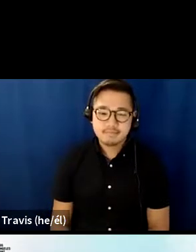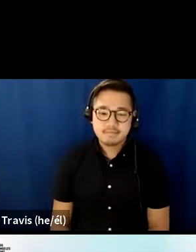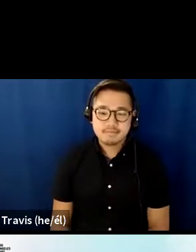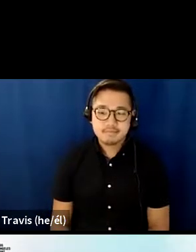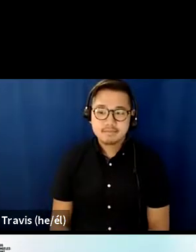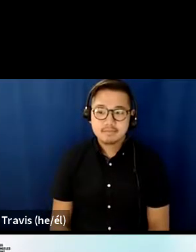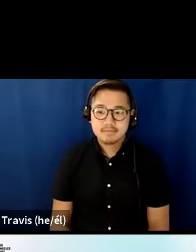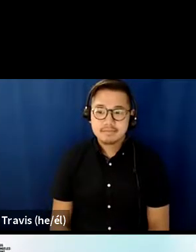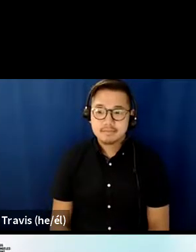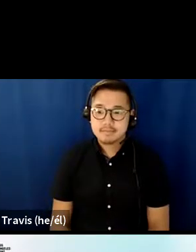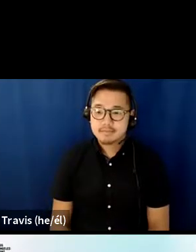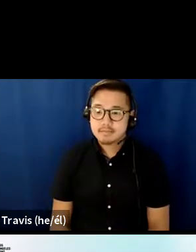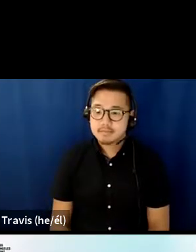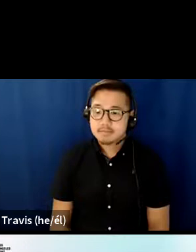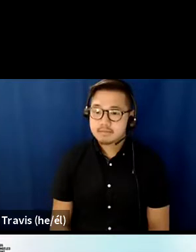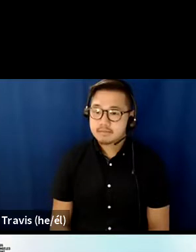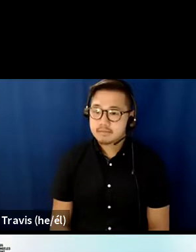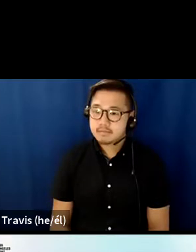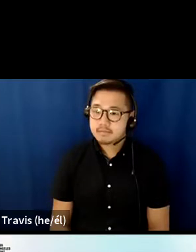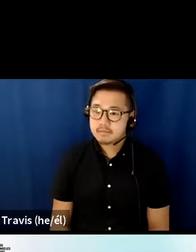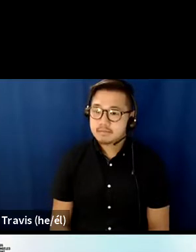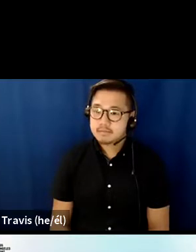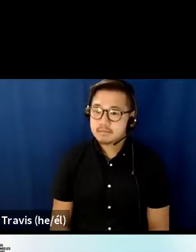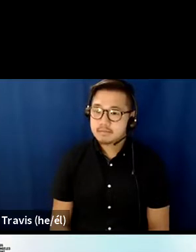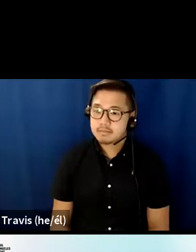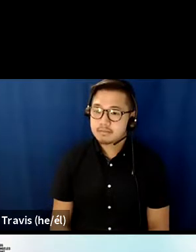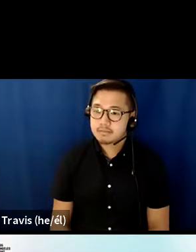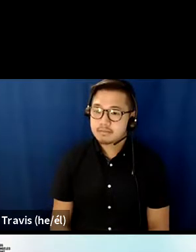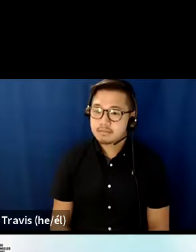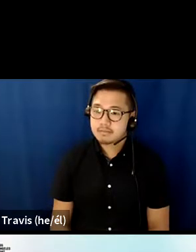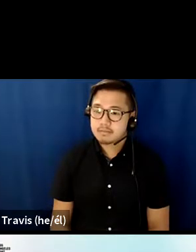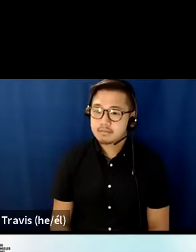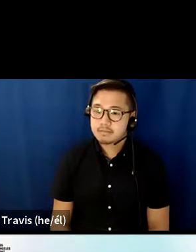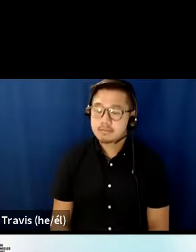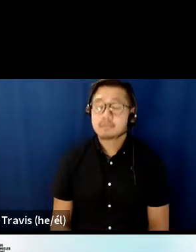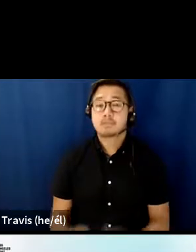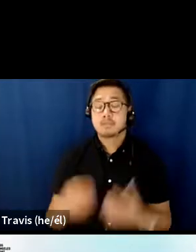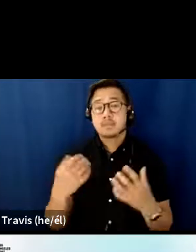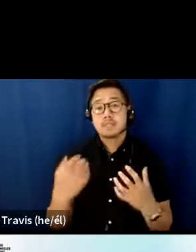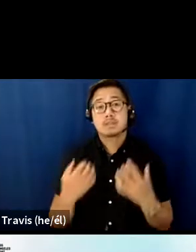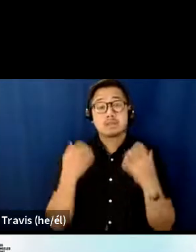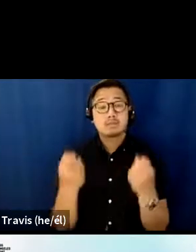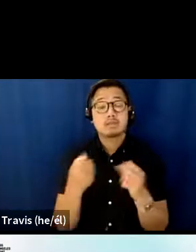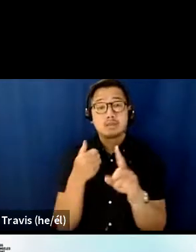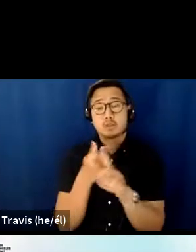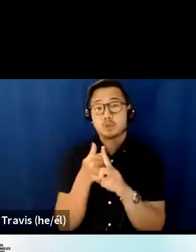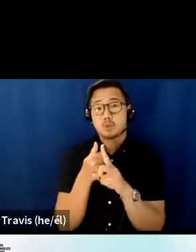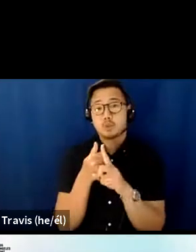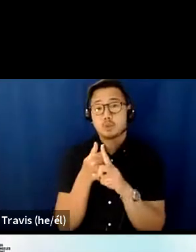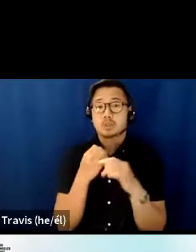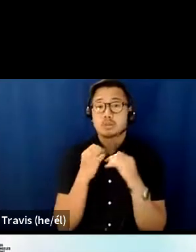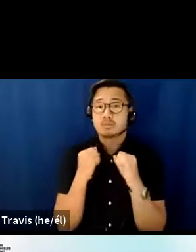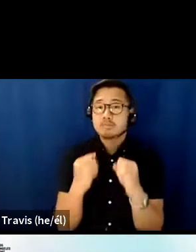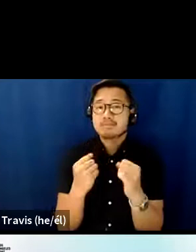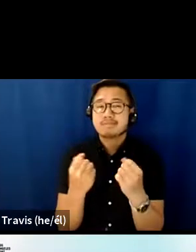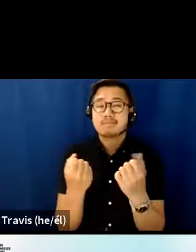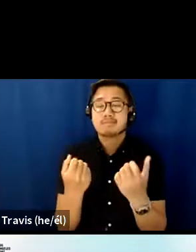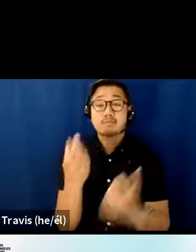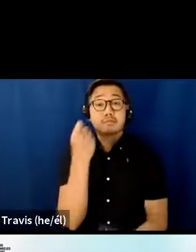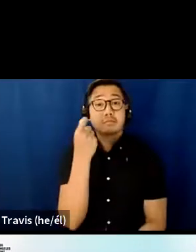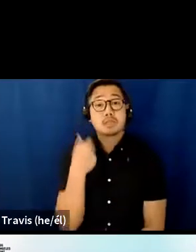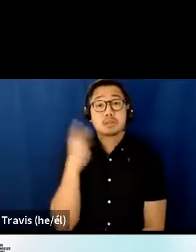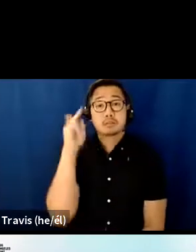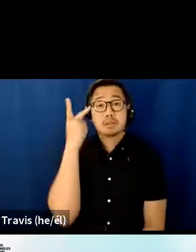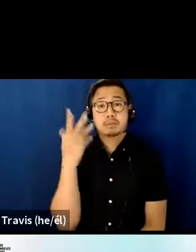How I see it is also healing, also strategy, but also we may not like politics, but